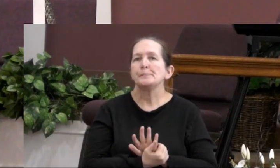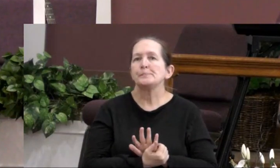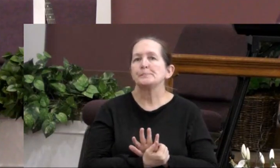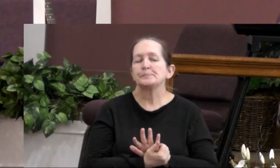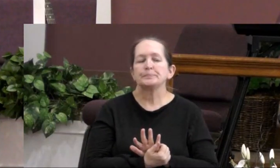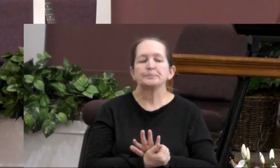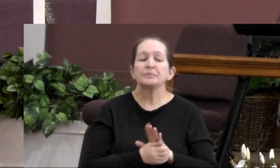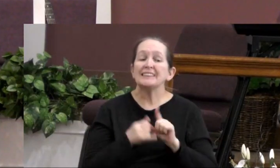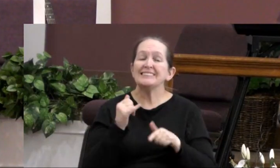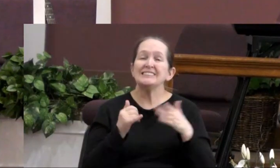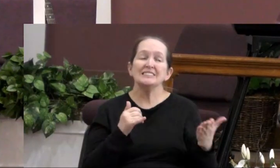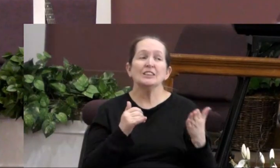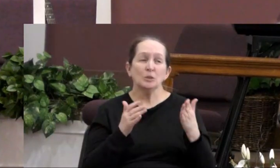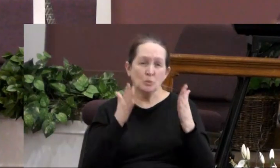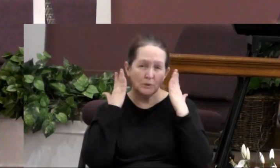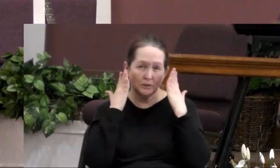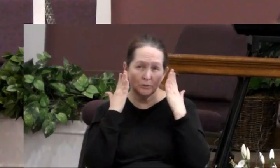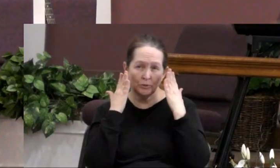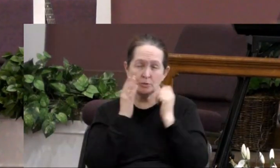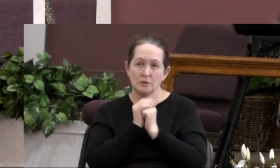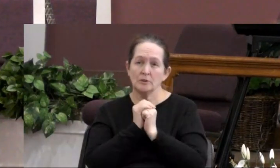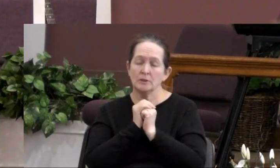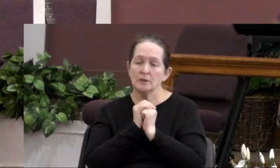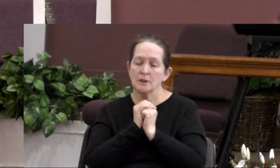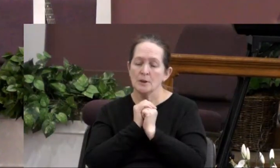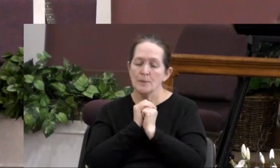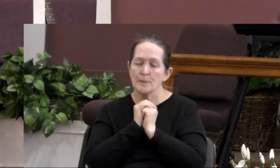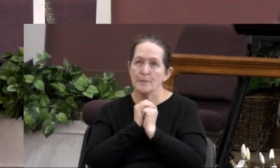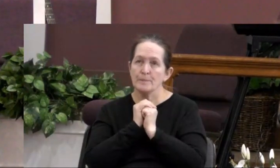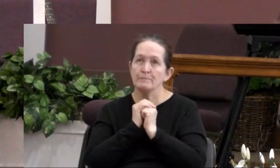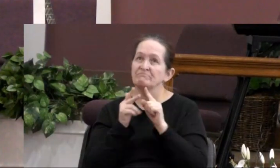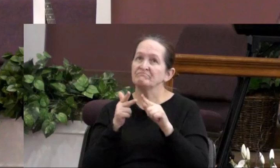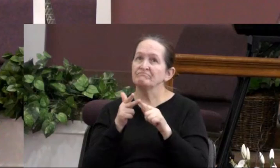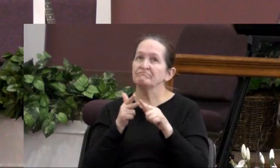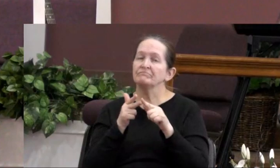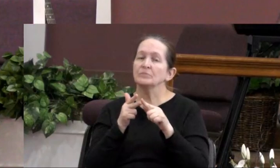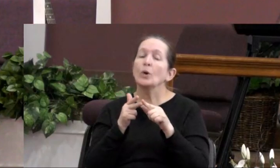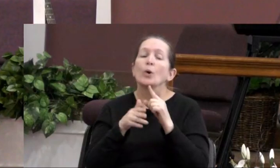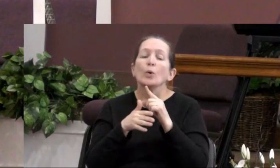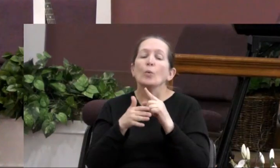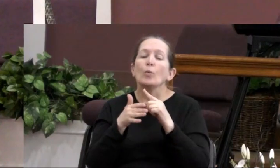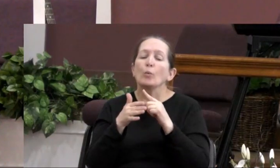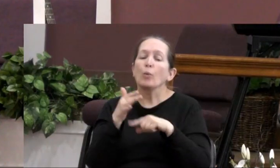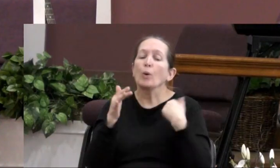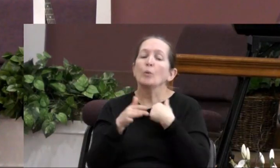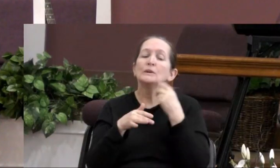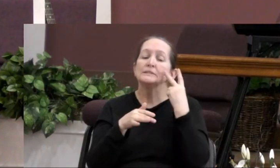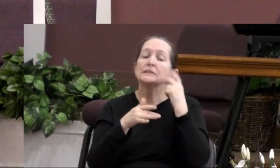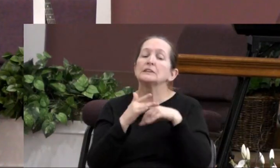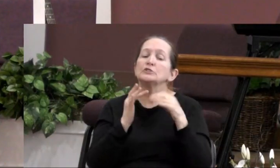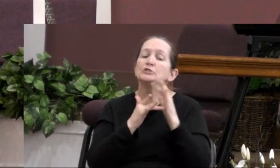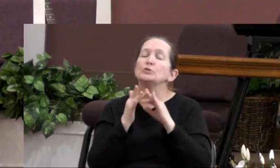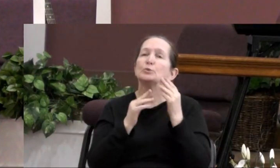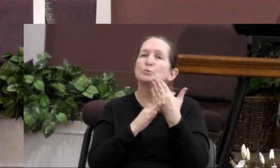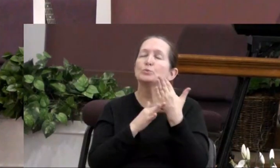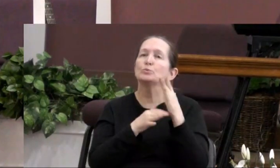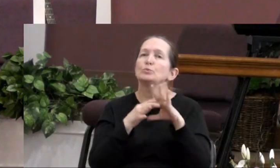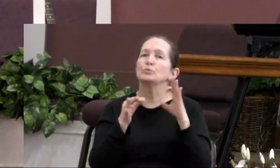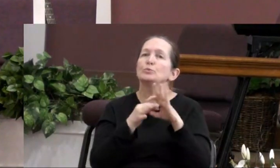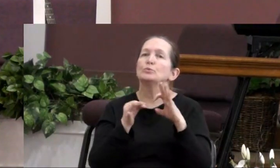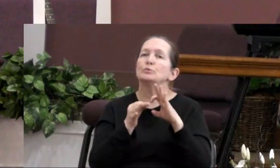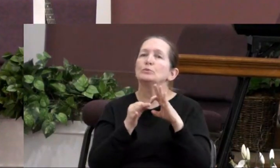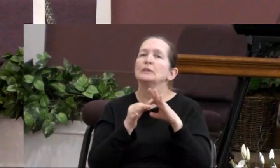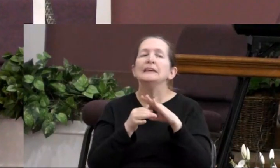And the last thing I draw your attention to of what we see in Jesus through this story is